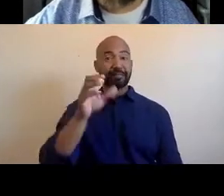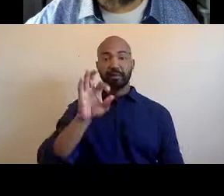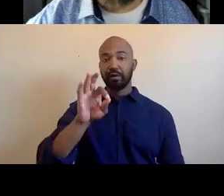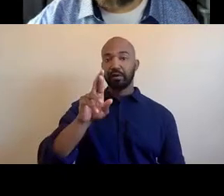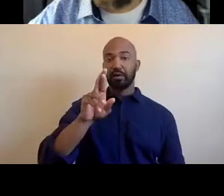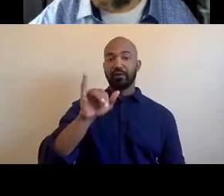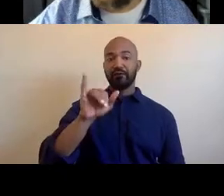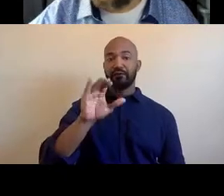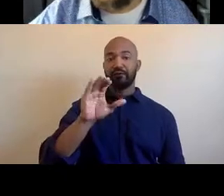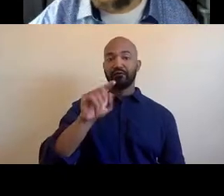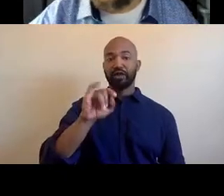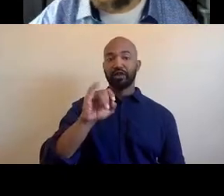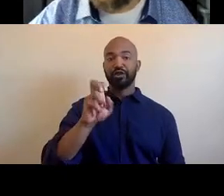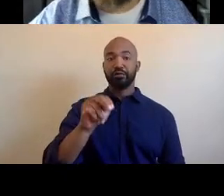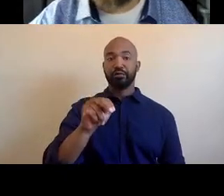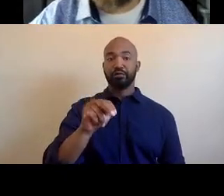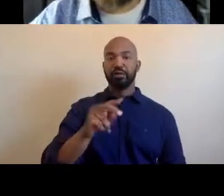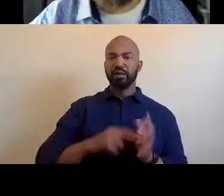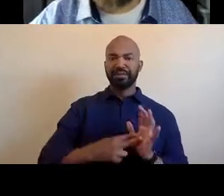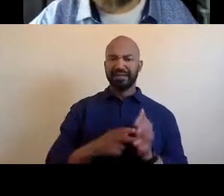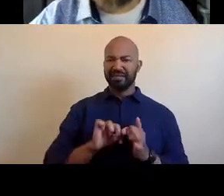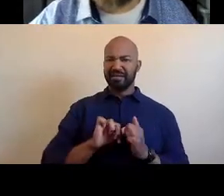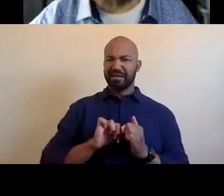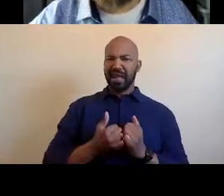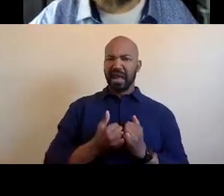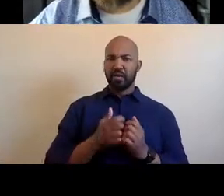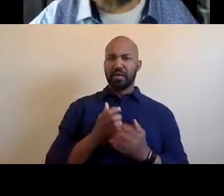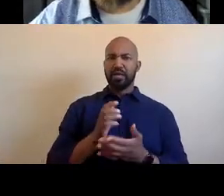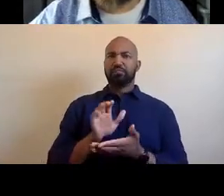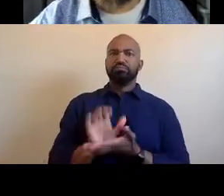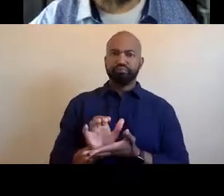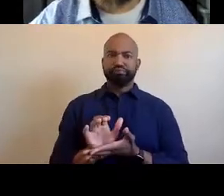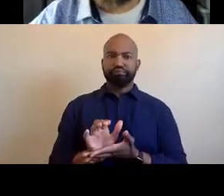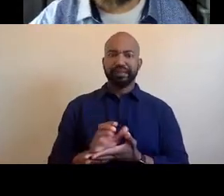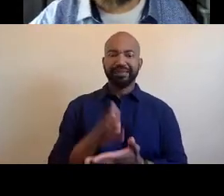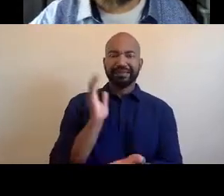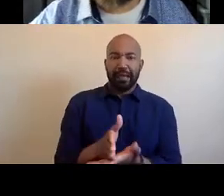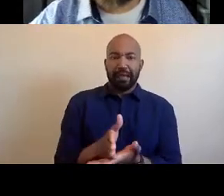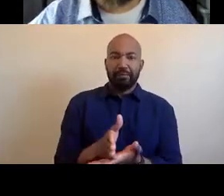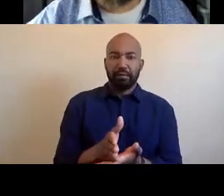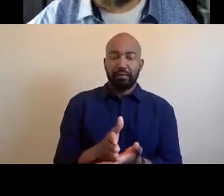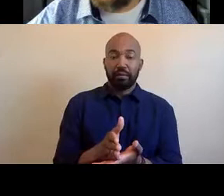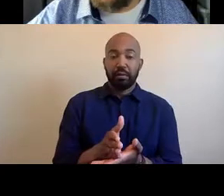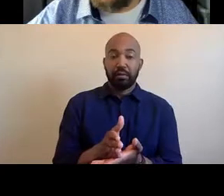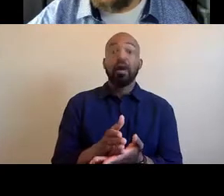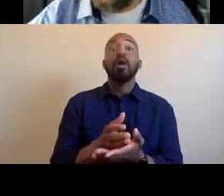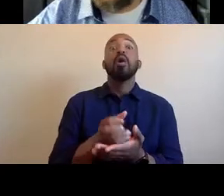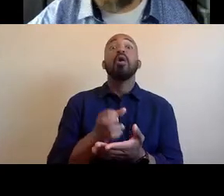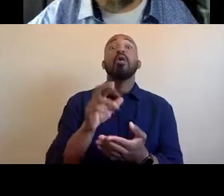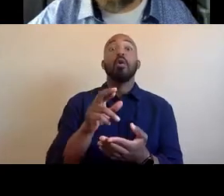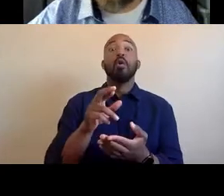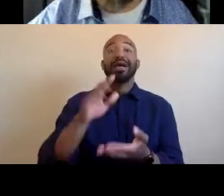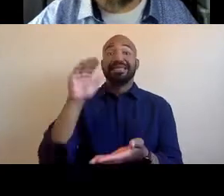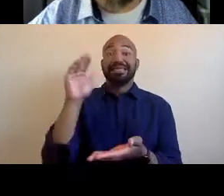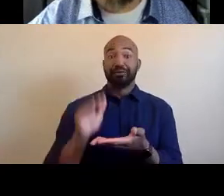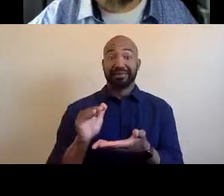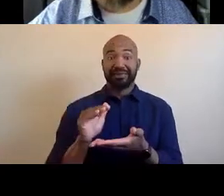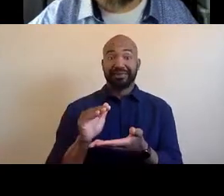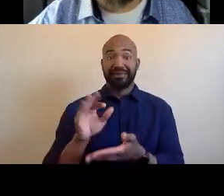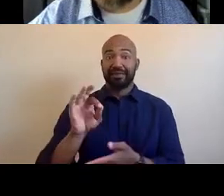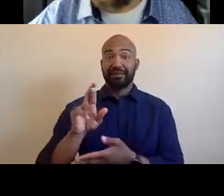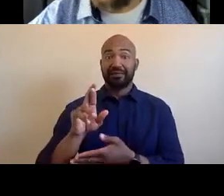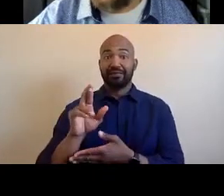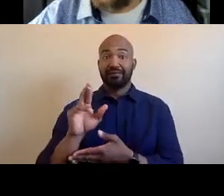we increase friction to stop a behavior from happening versus how do we decrease friction to increase